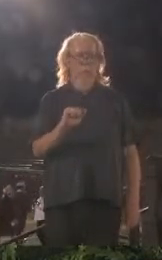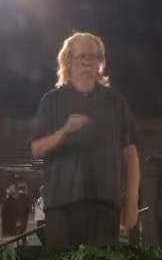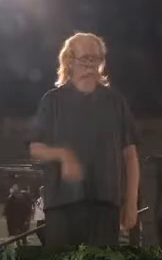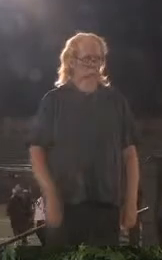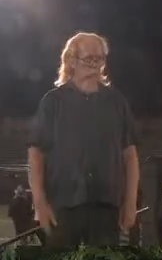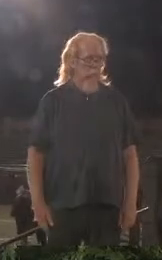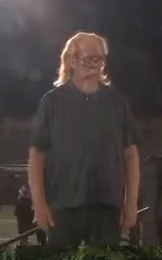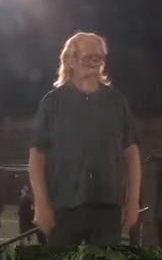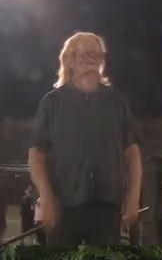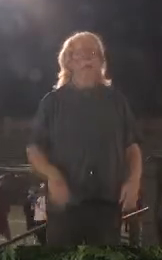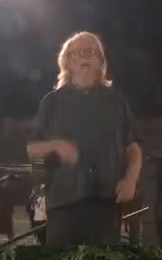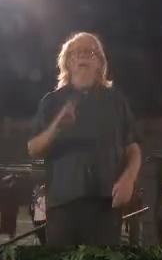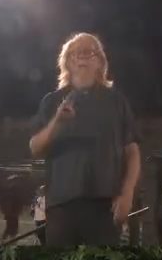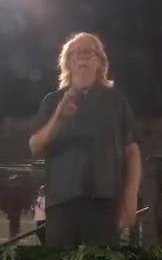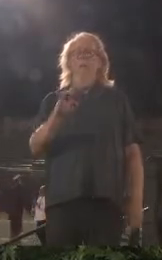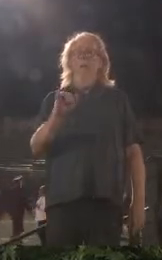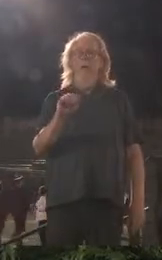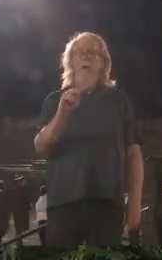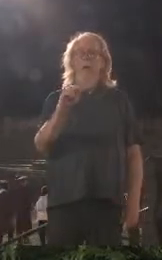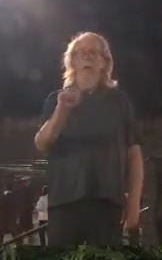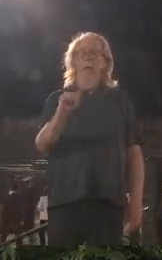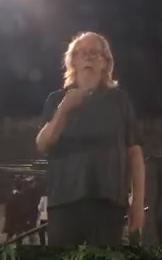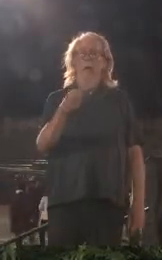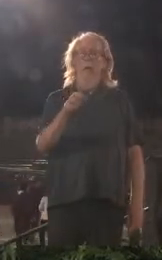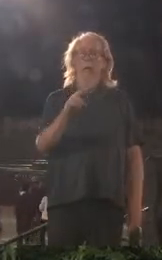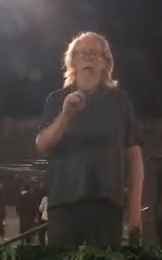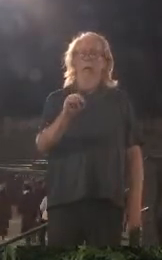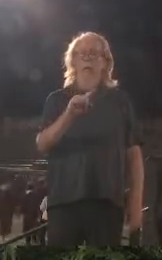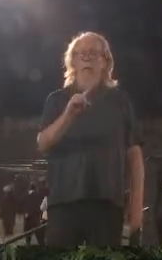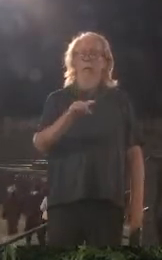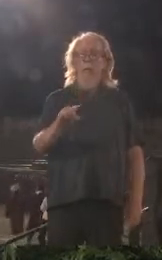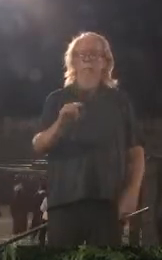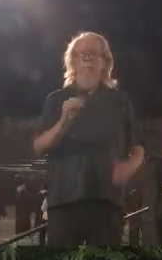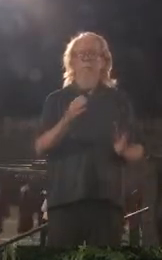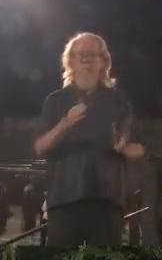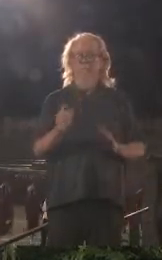Brianna Rose Hernandez will be attending St. Philip's College.